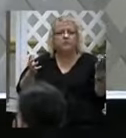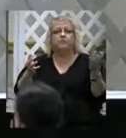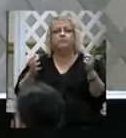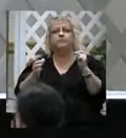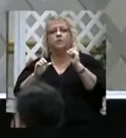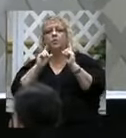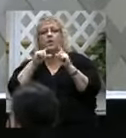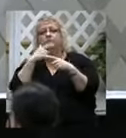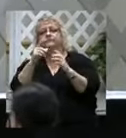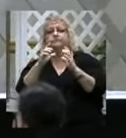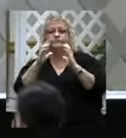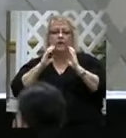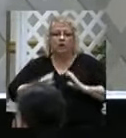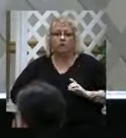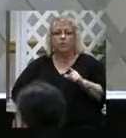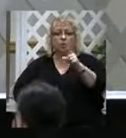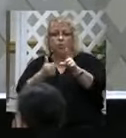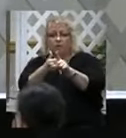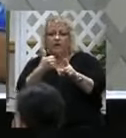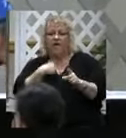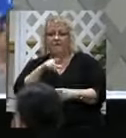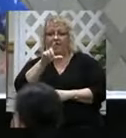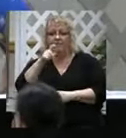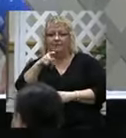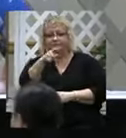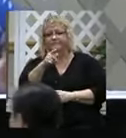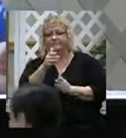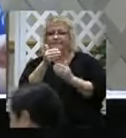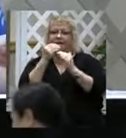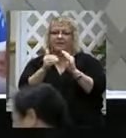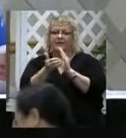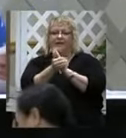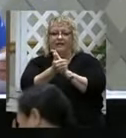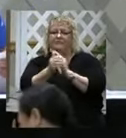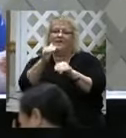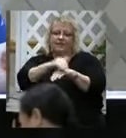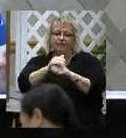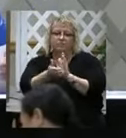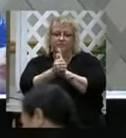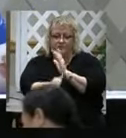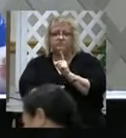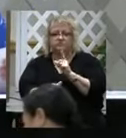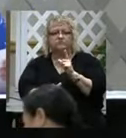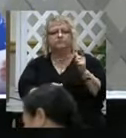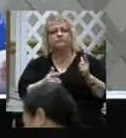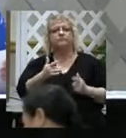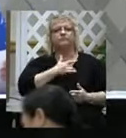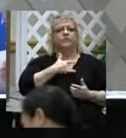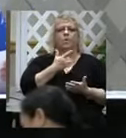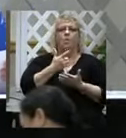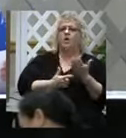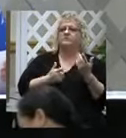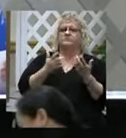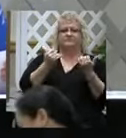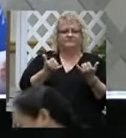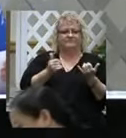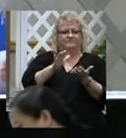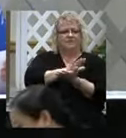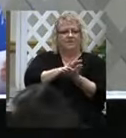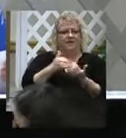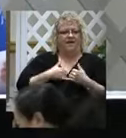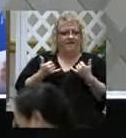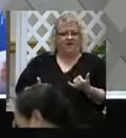LEP recipient or LEP individual. So, so the idea is to get a sense of what exists, and